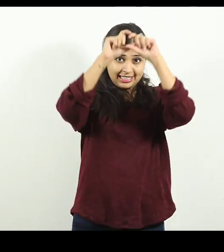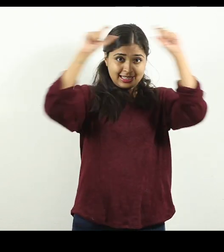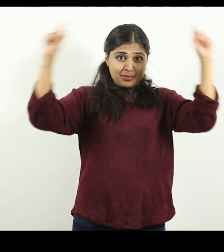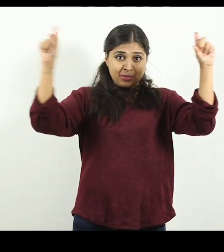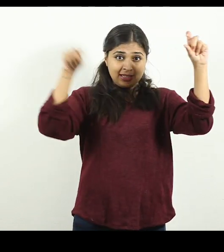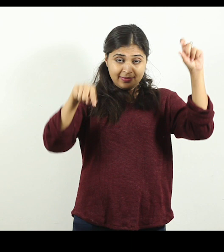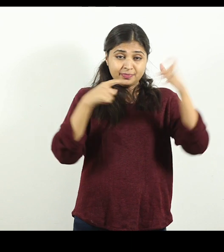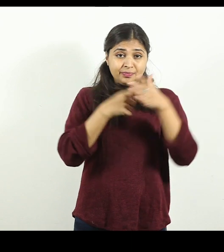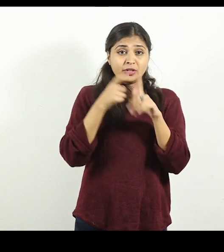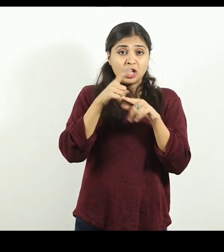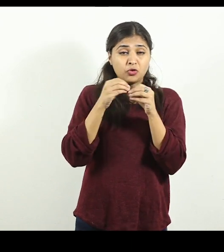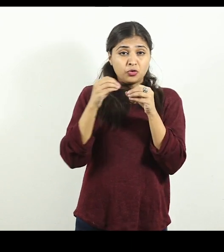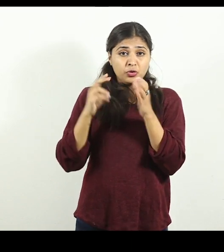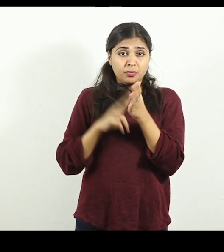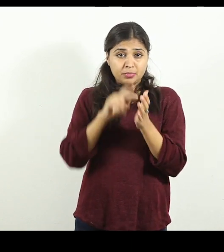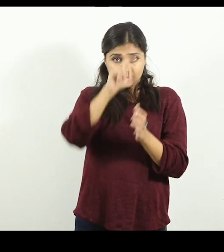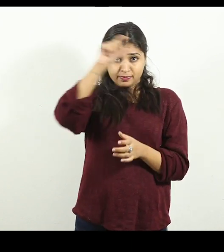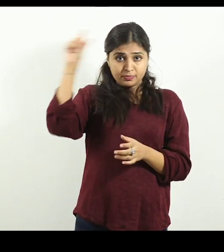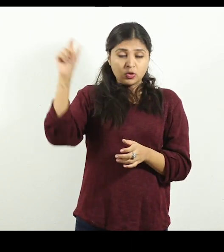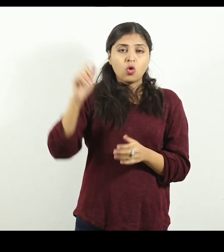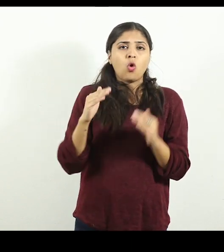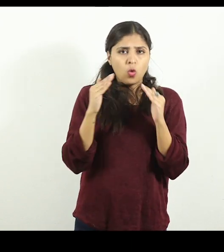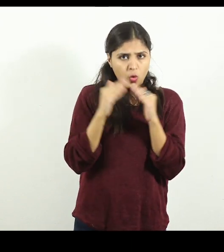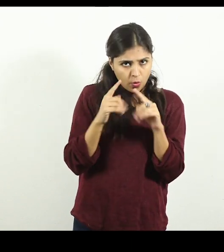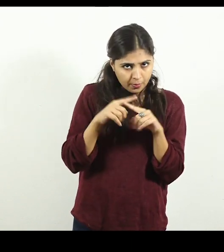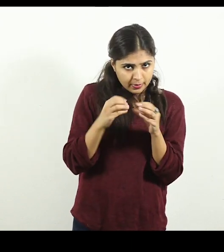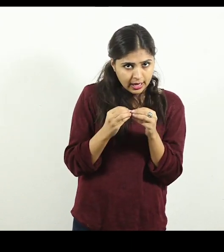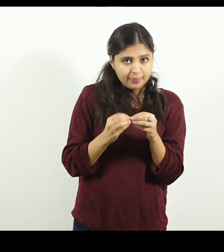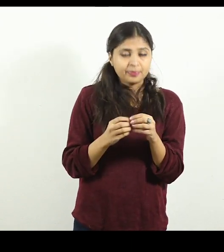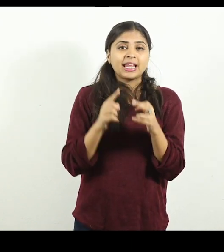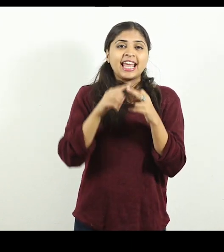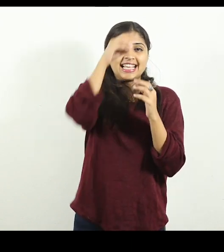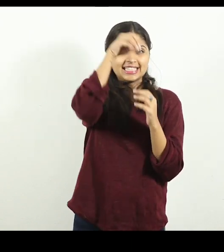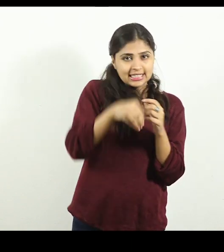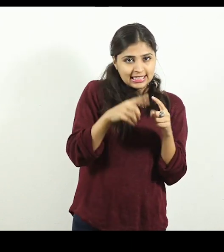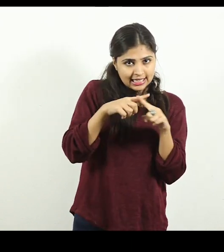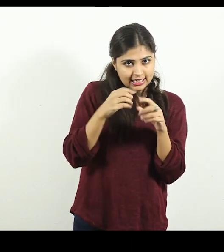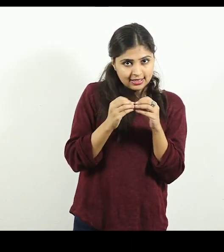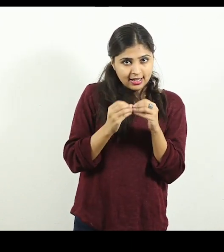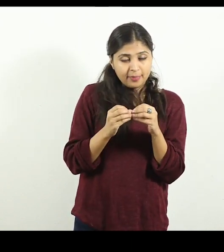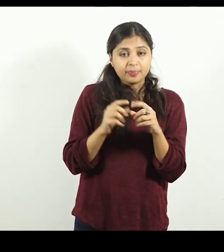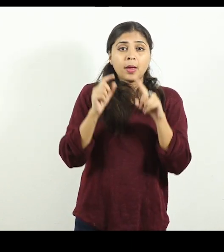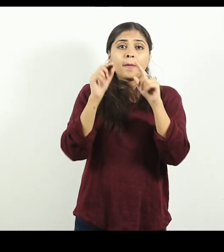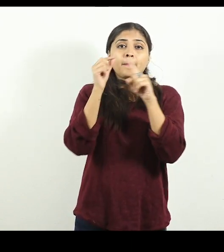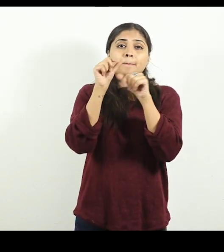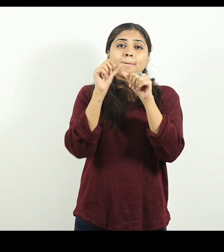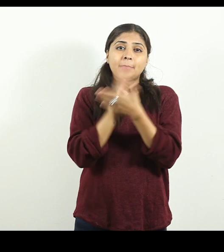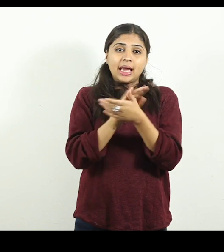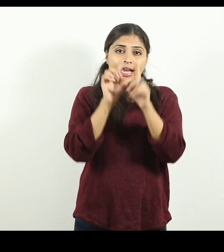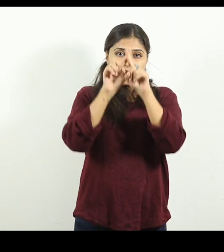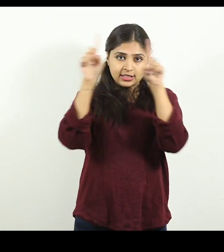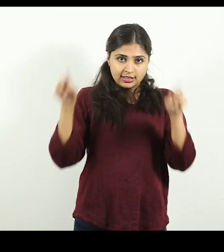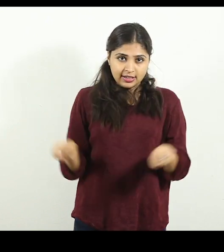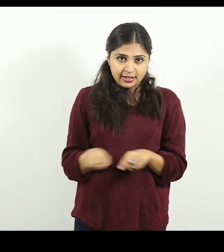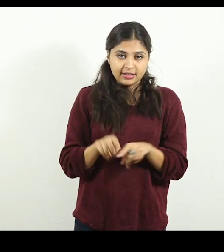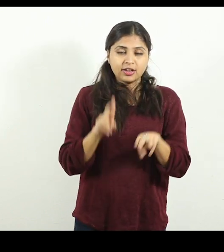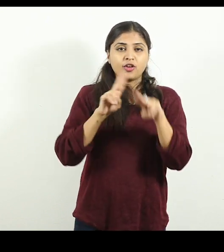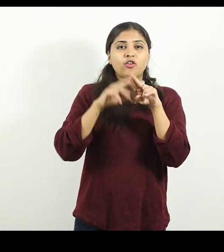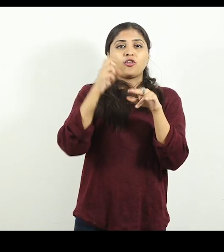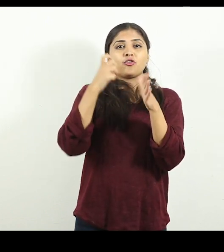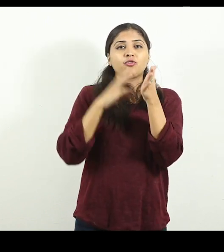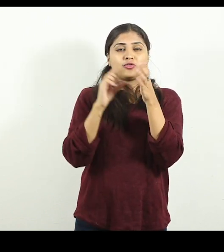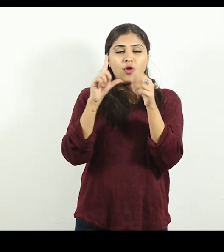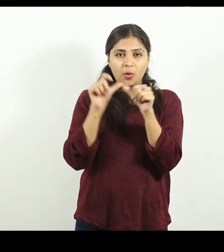The ribbon. The ribbon consists of various tabs, which are Home tab, Insert tab, Page Layout tab,